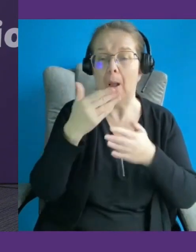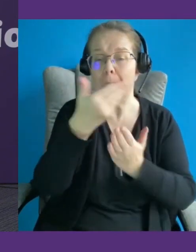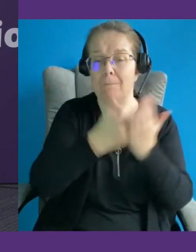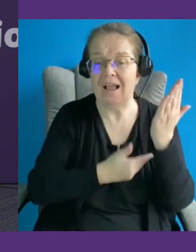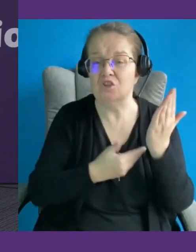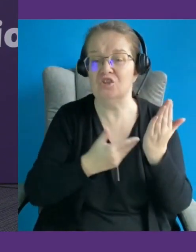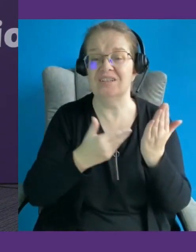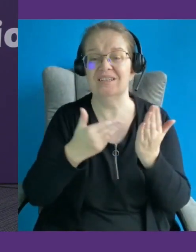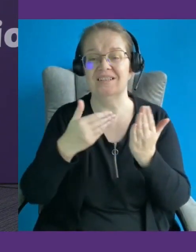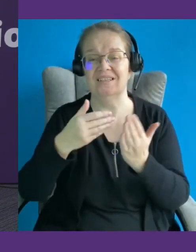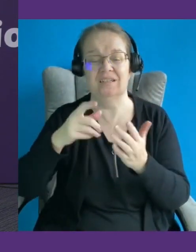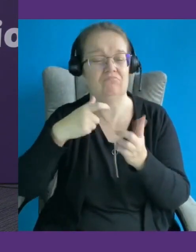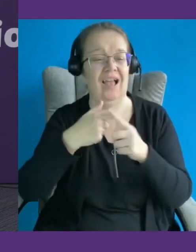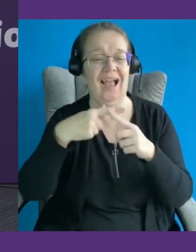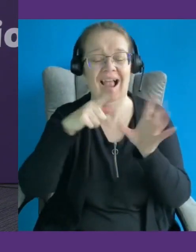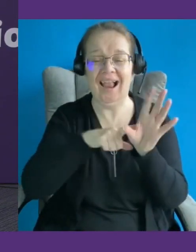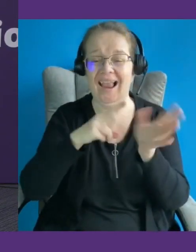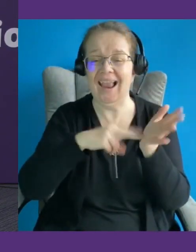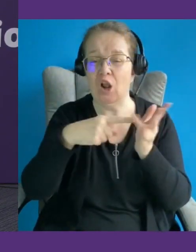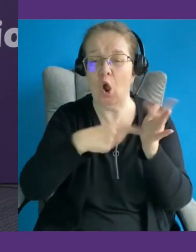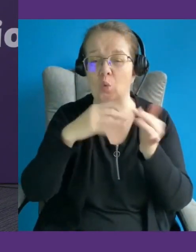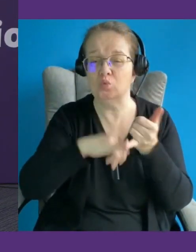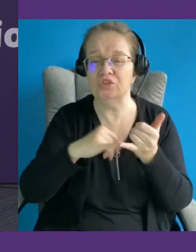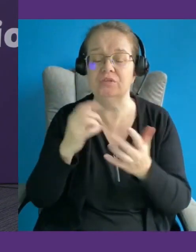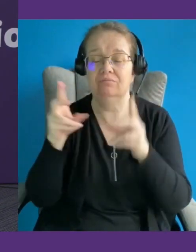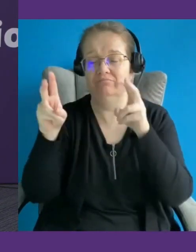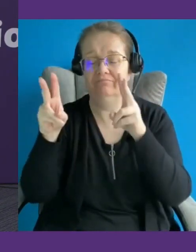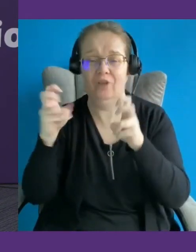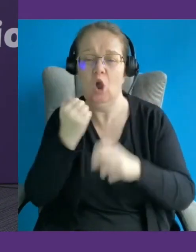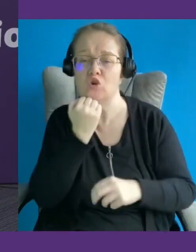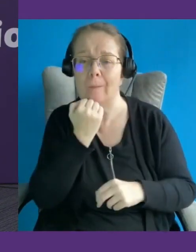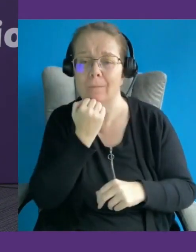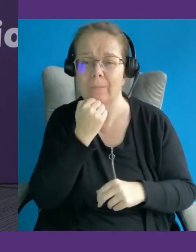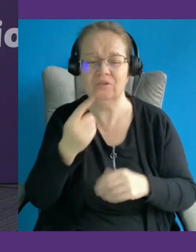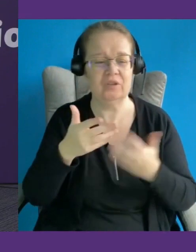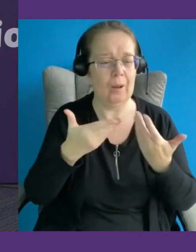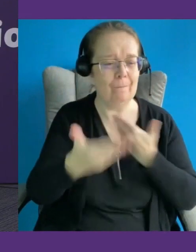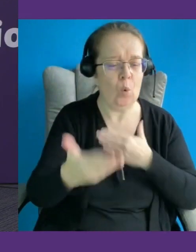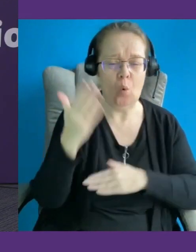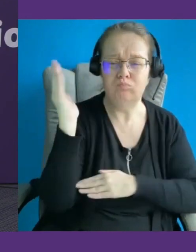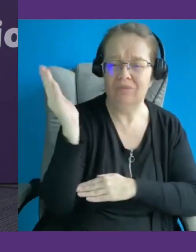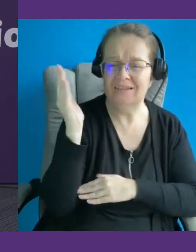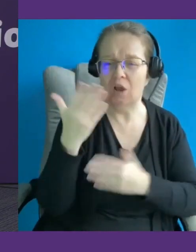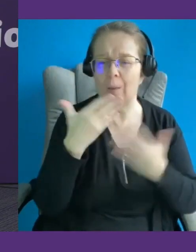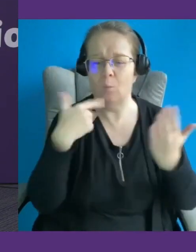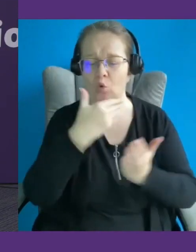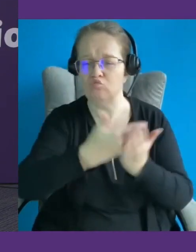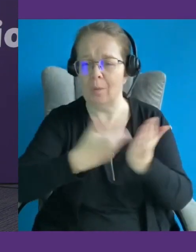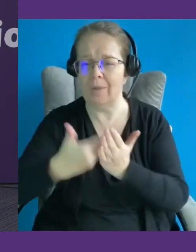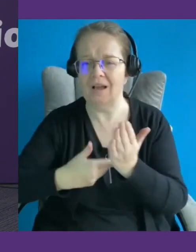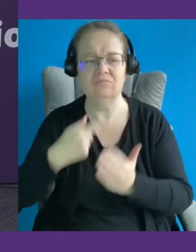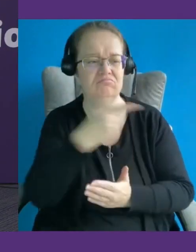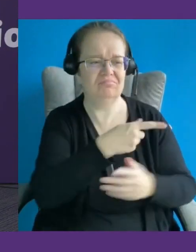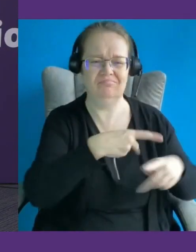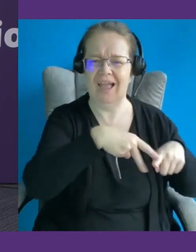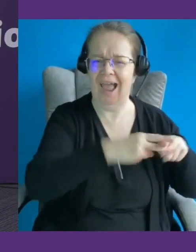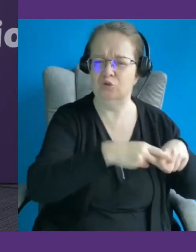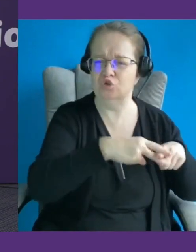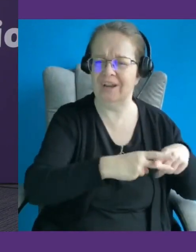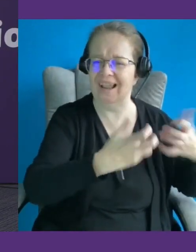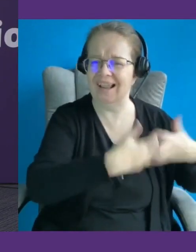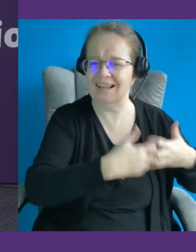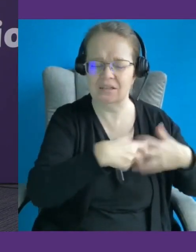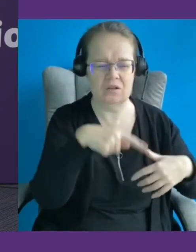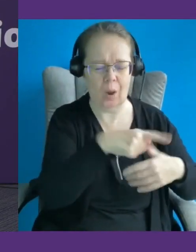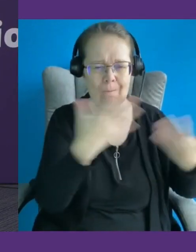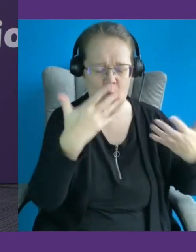the iWork suite, and they're doing more presentations and reports. Other people may be engineers, and they're more, getting